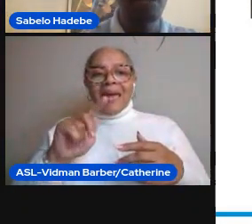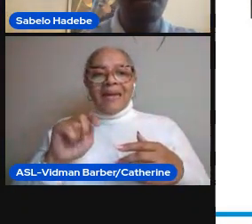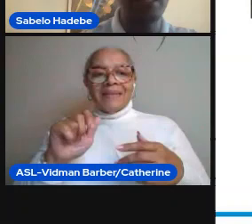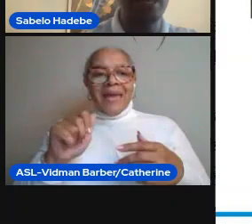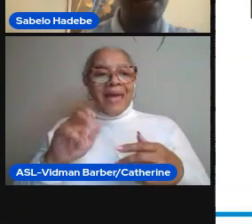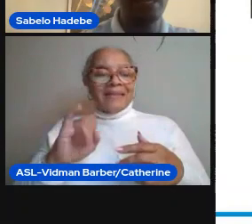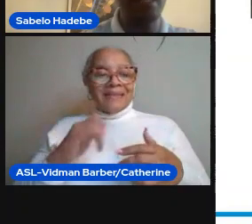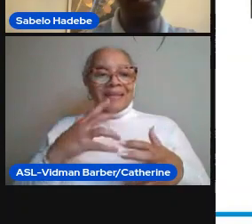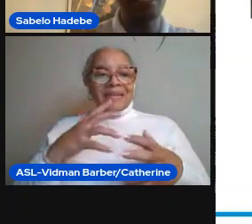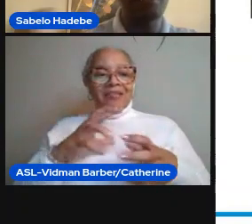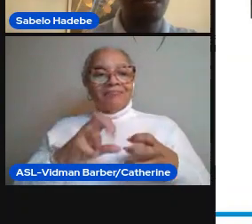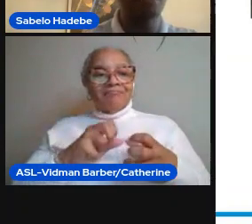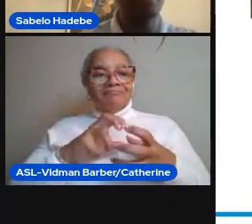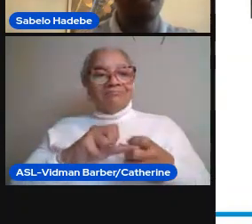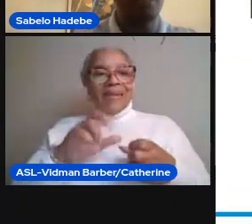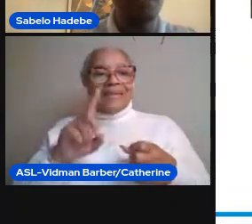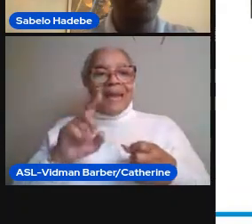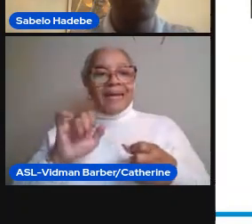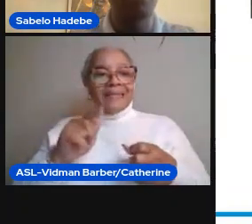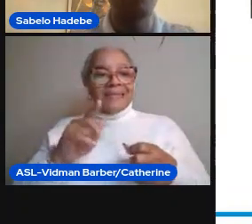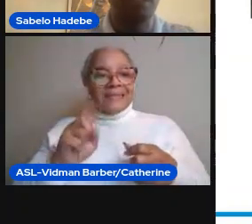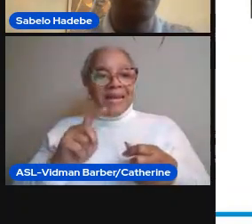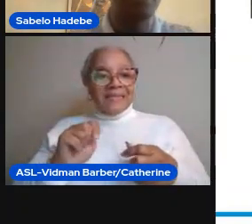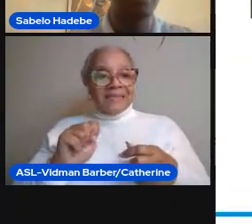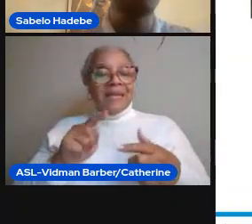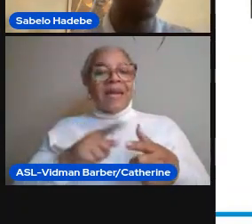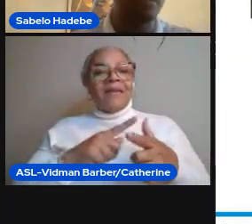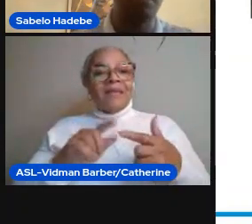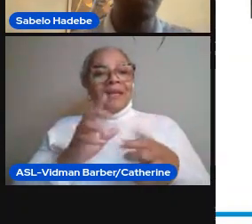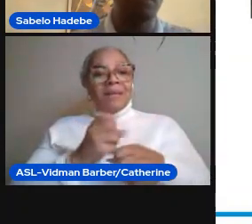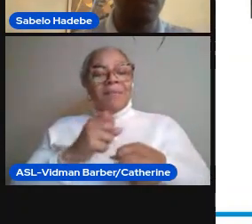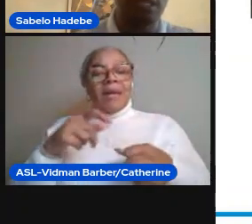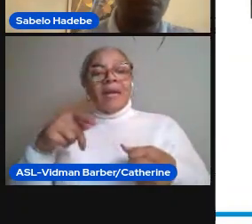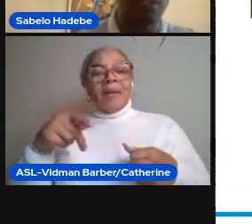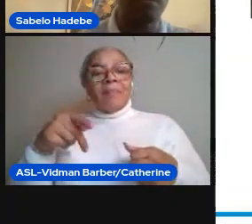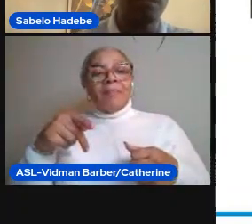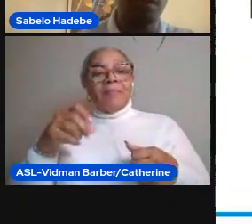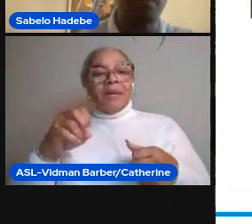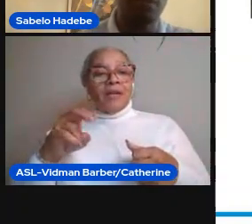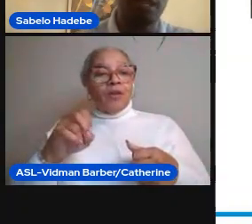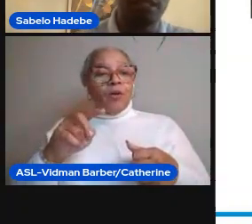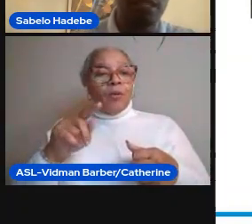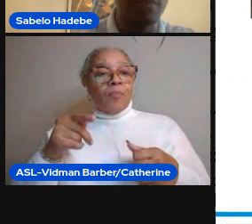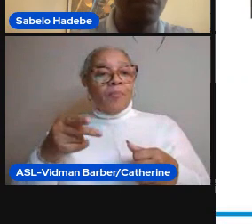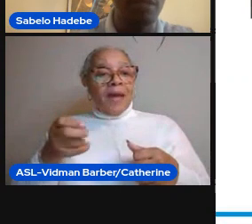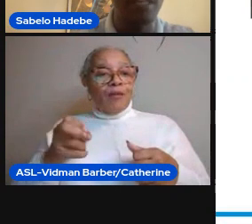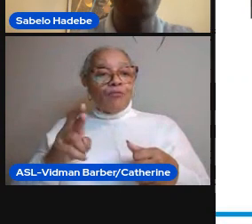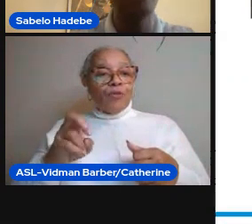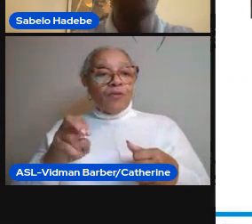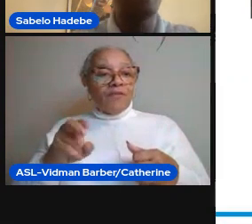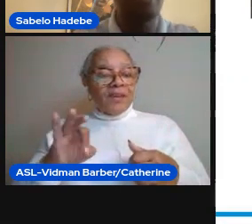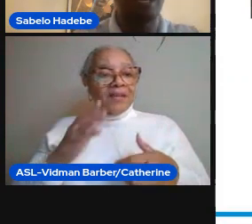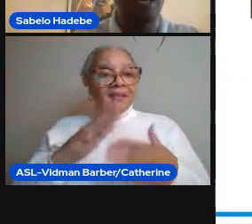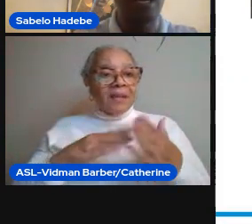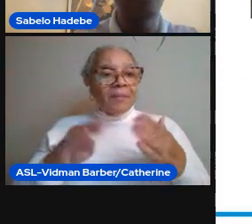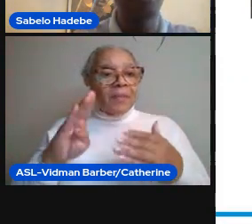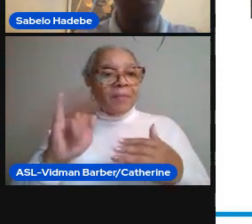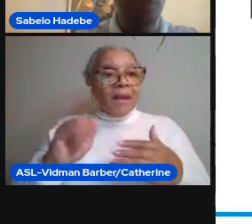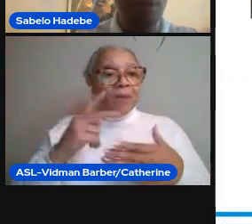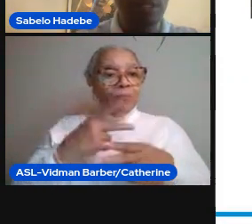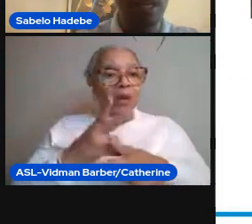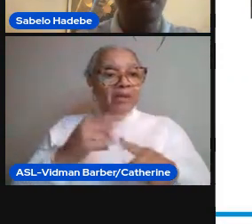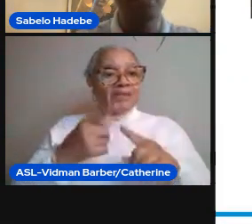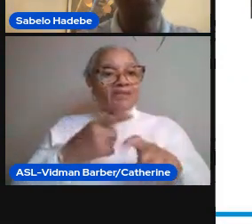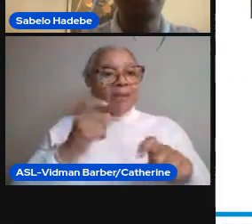and then it makes phenylpyruvate. That's one of the byproducts. But some of the byproducts that come from that are